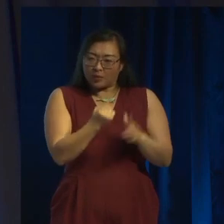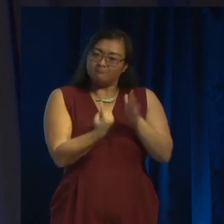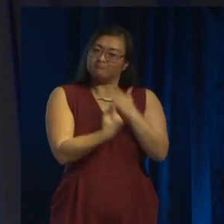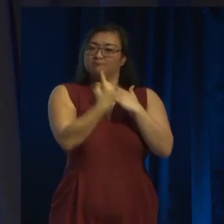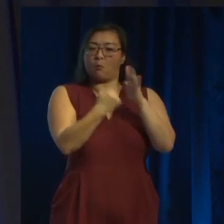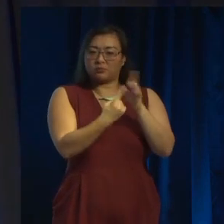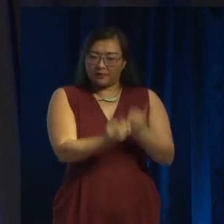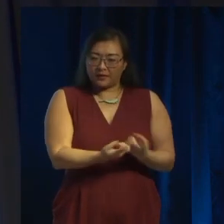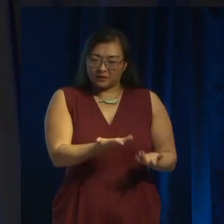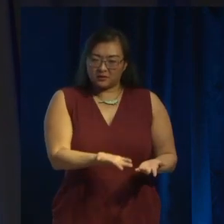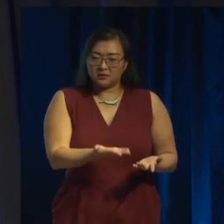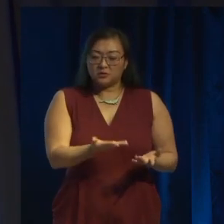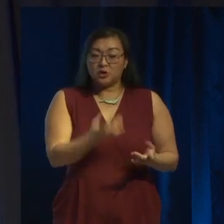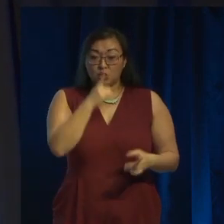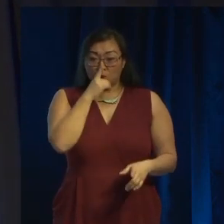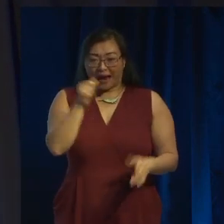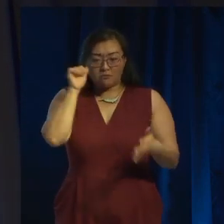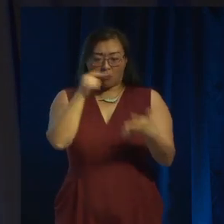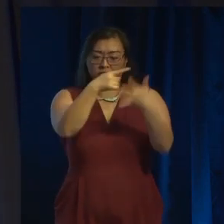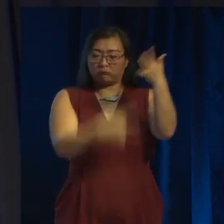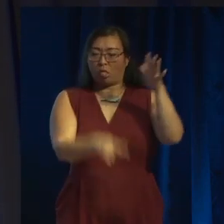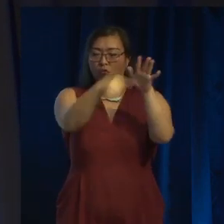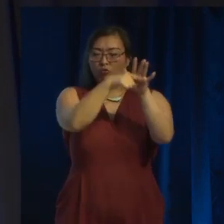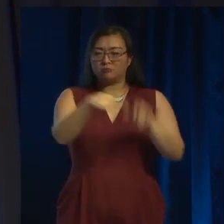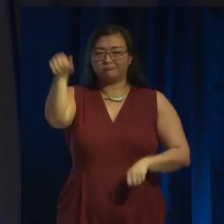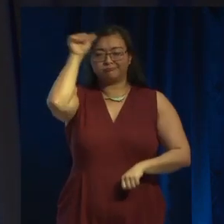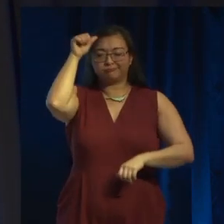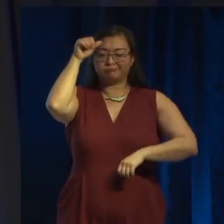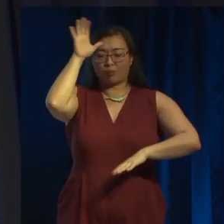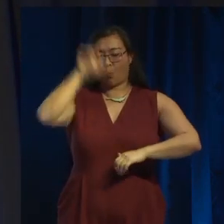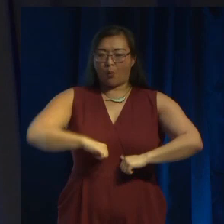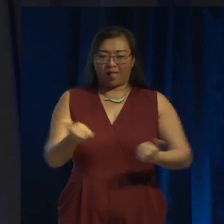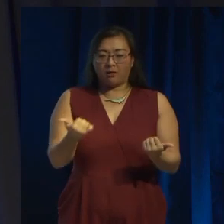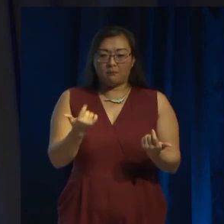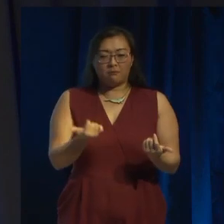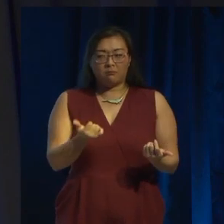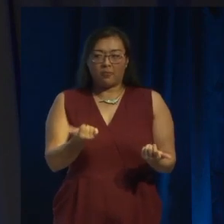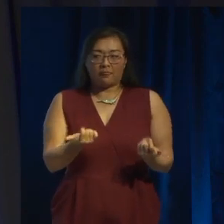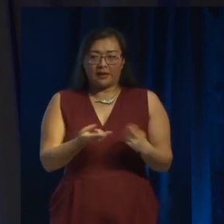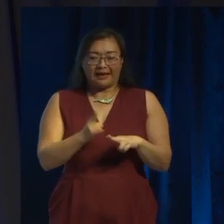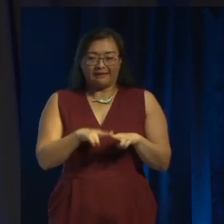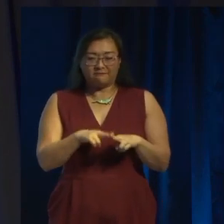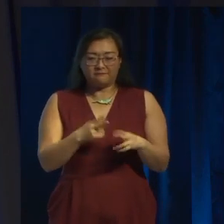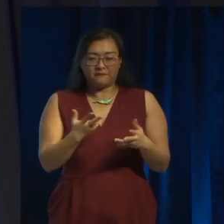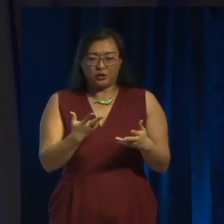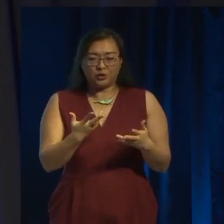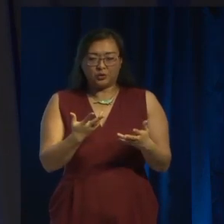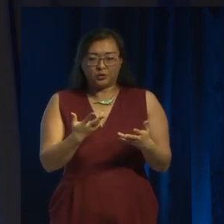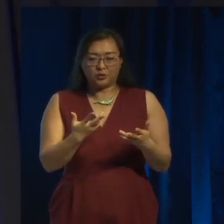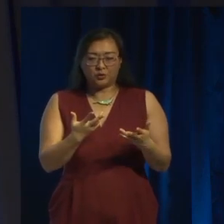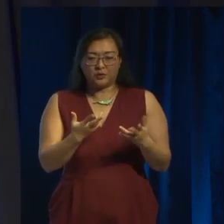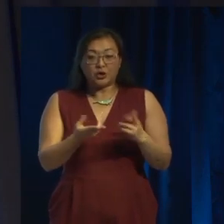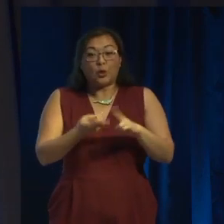You can know these rules very, very well, and if you don't have anything to say, even the best skilled writer is still going to tell a story that's going to fall